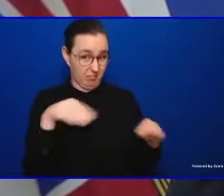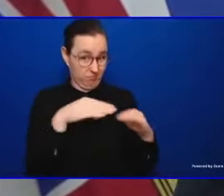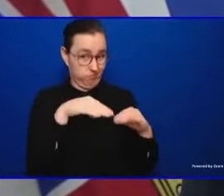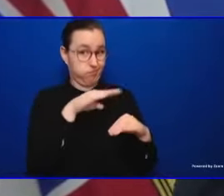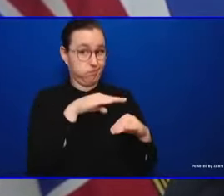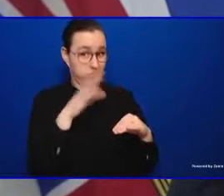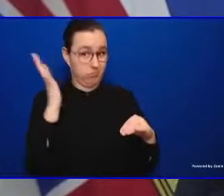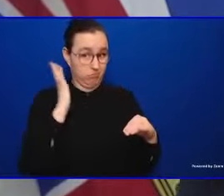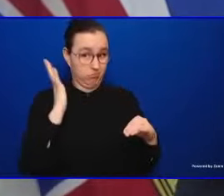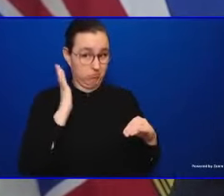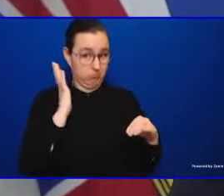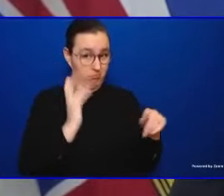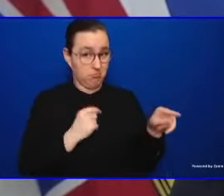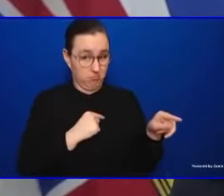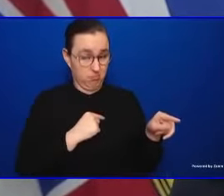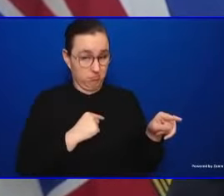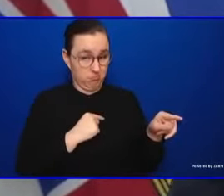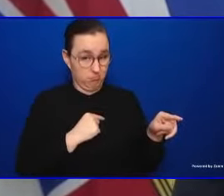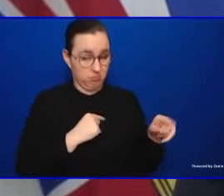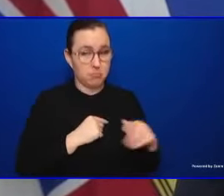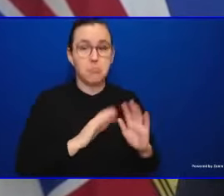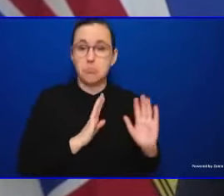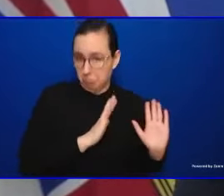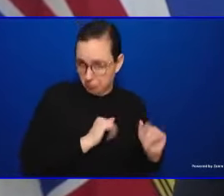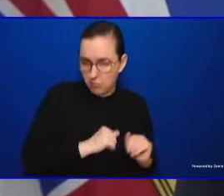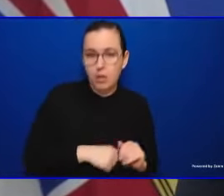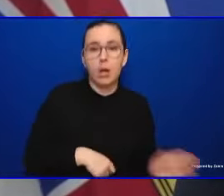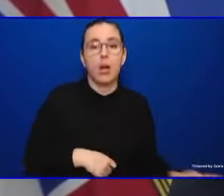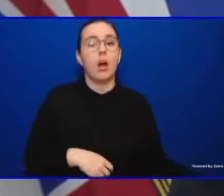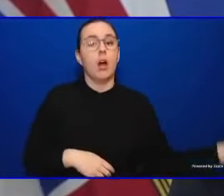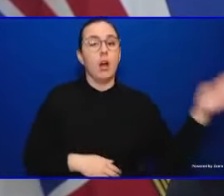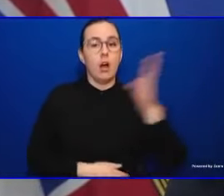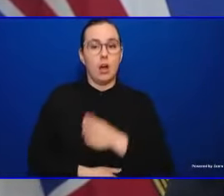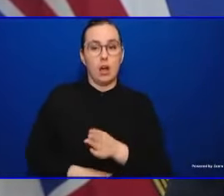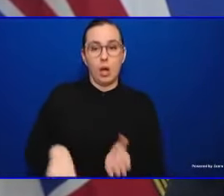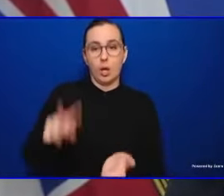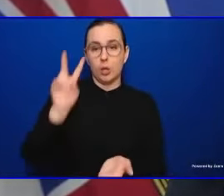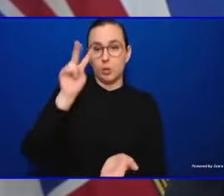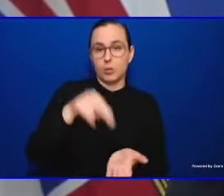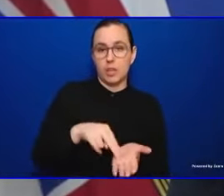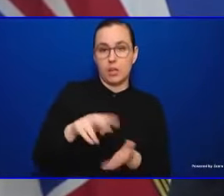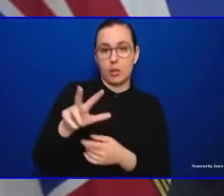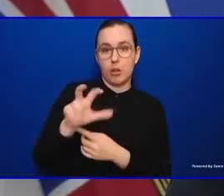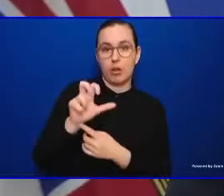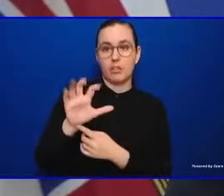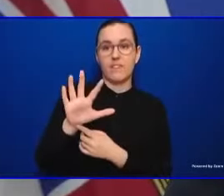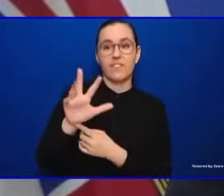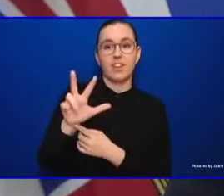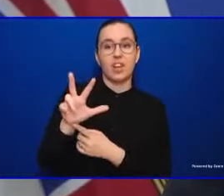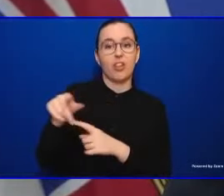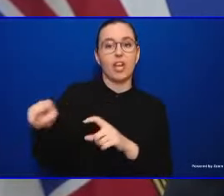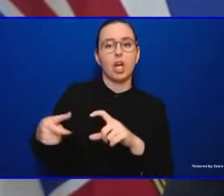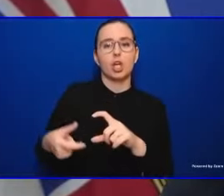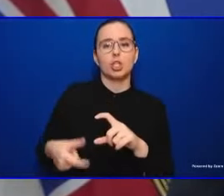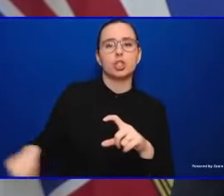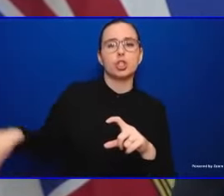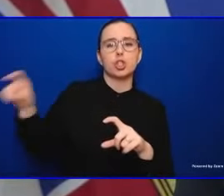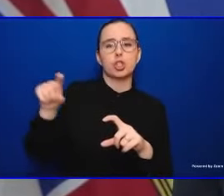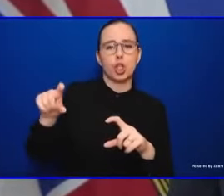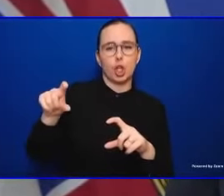With respect to the 2,353 surge beds, 593 of those are full at the moment, for a